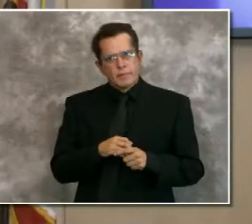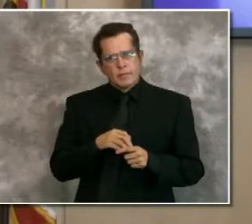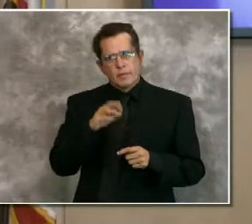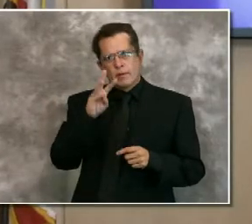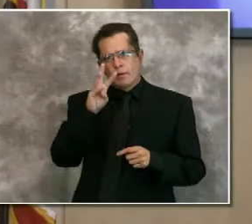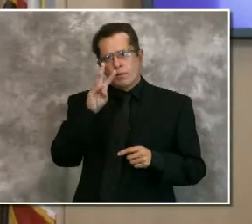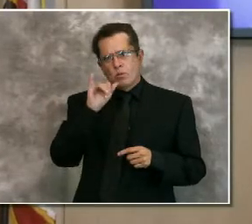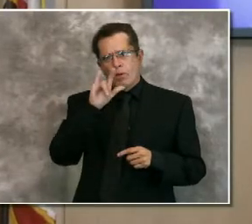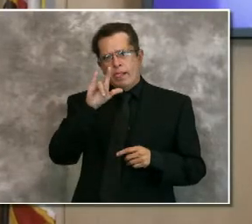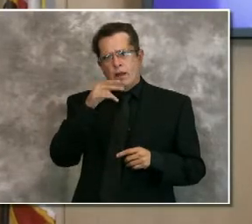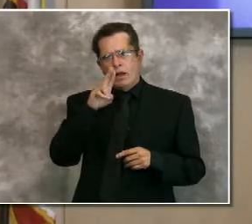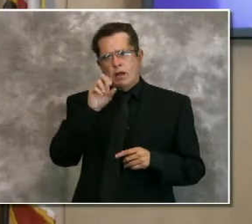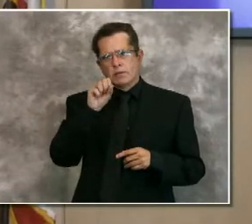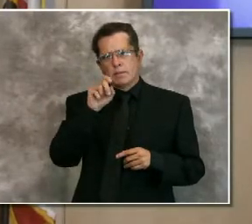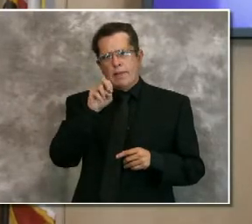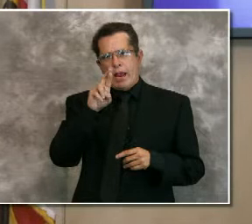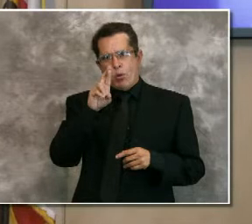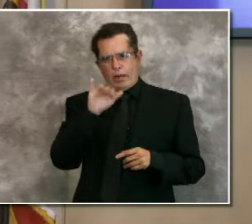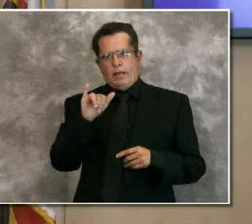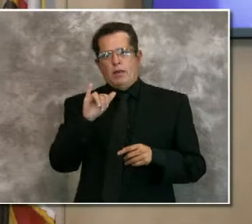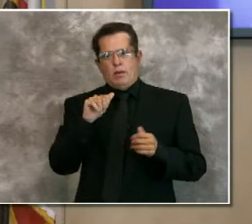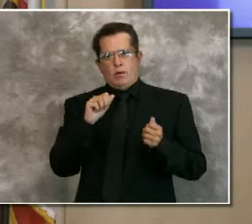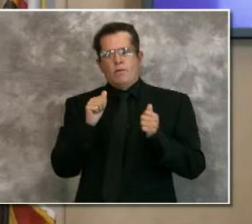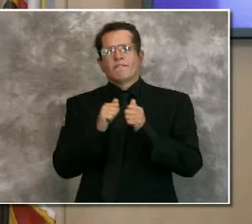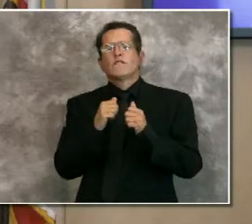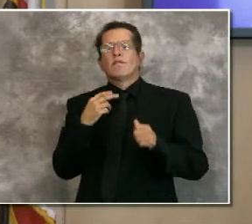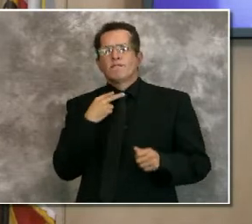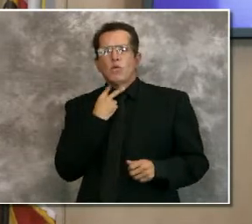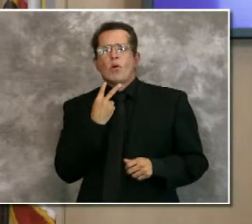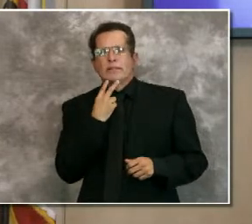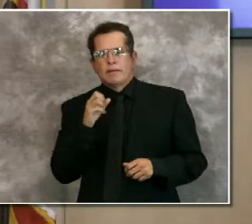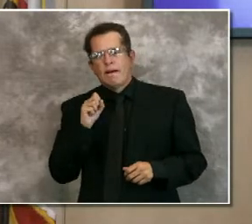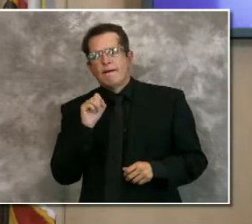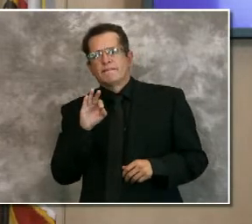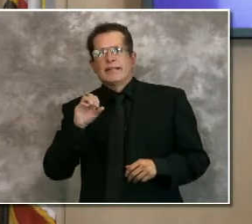Will Huntsberry with Voice of San Diego, please state your question.